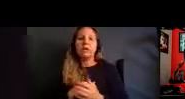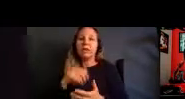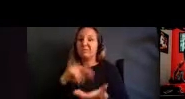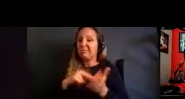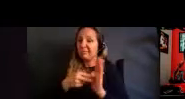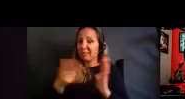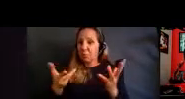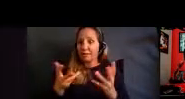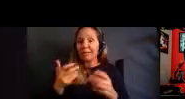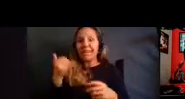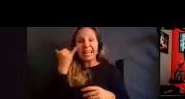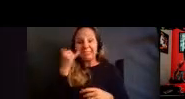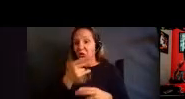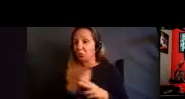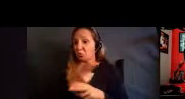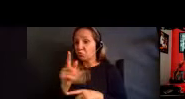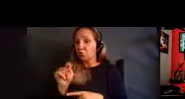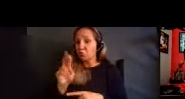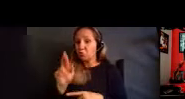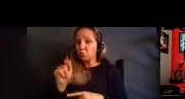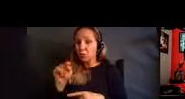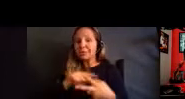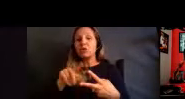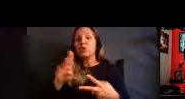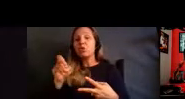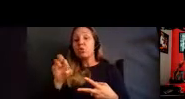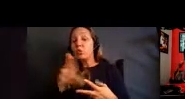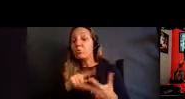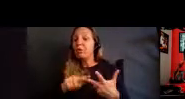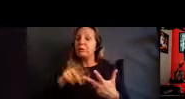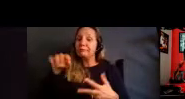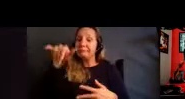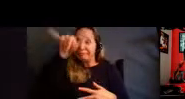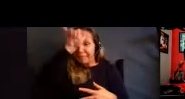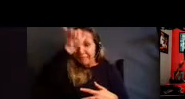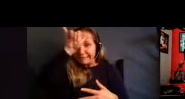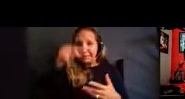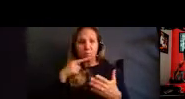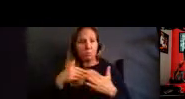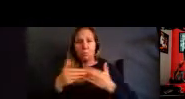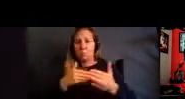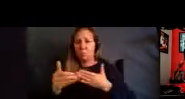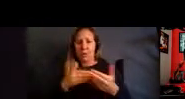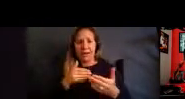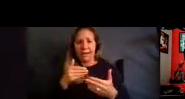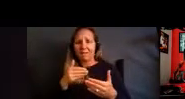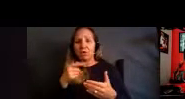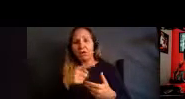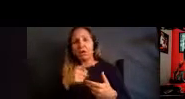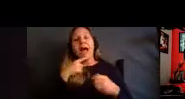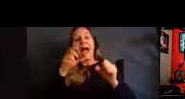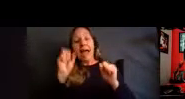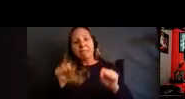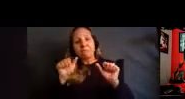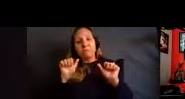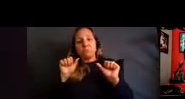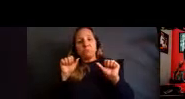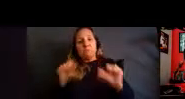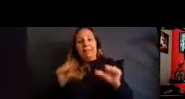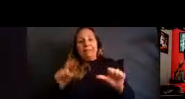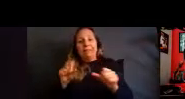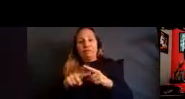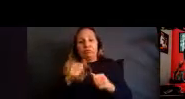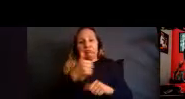if they are utilizing transit or Ubers or taxis or whatever the case may be, they just have to make sure that they're able to commute between these